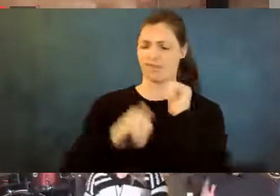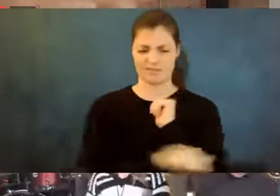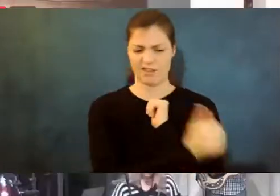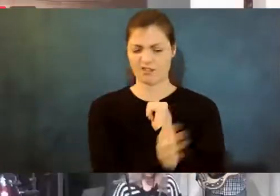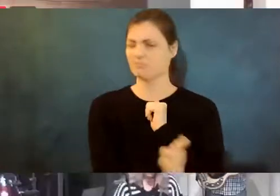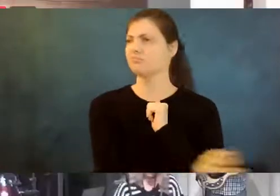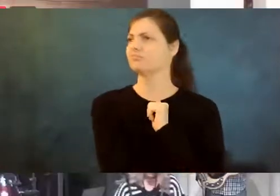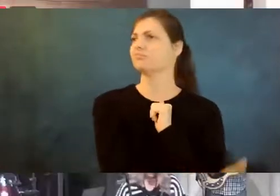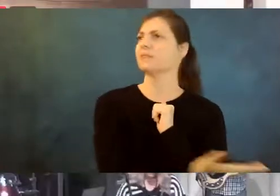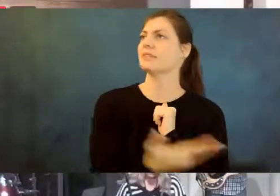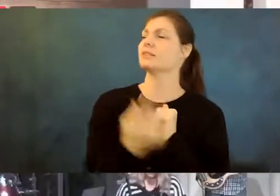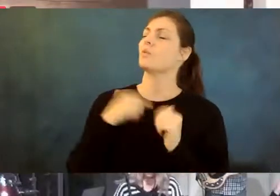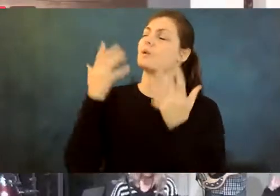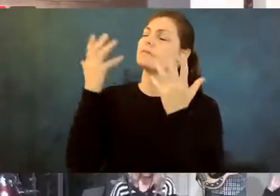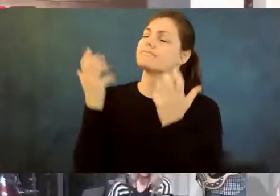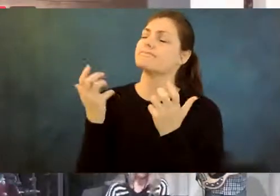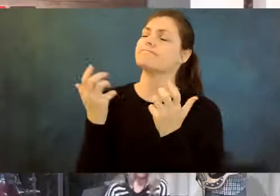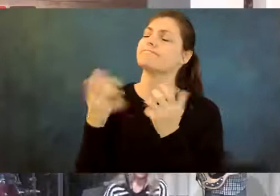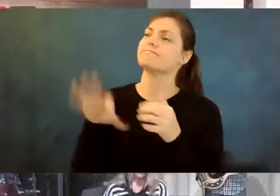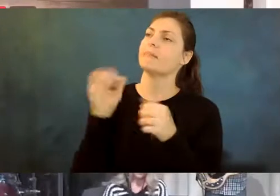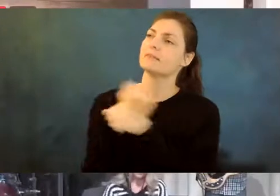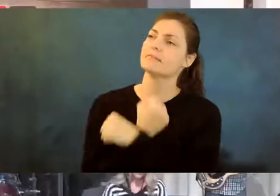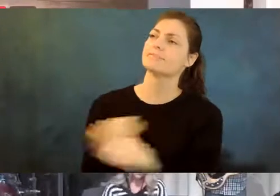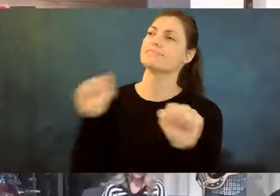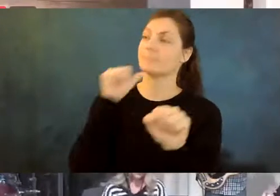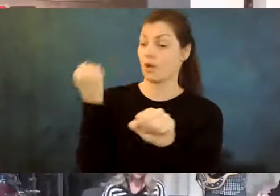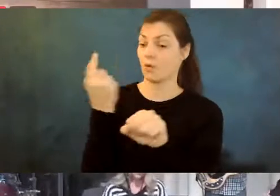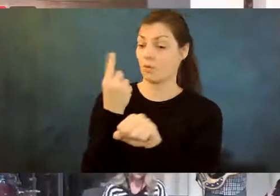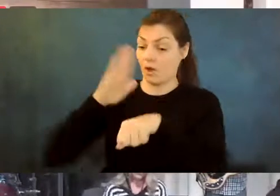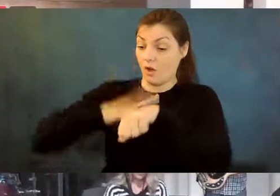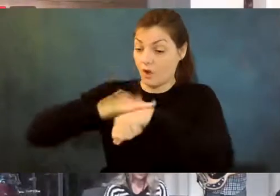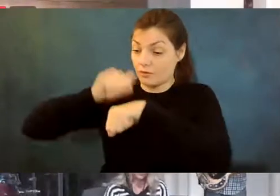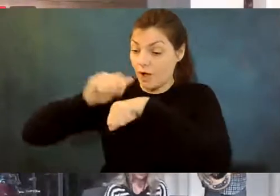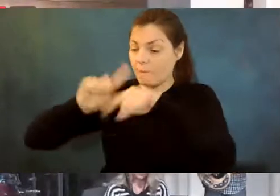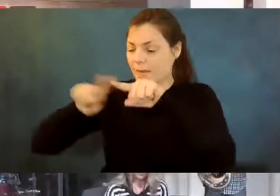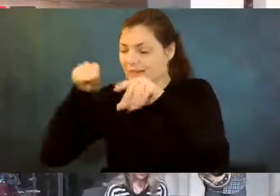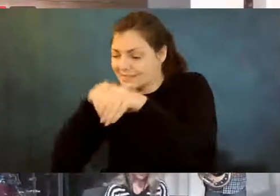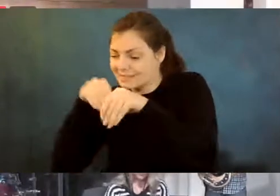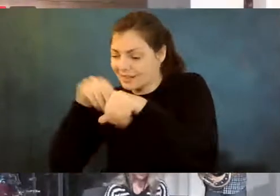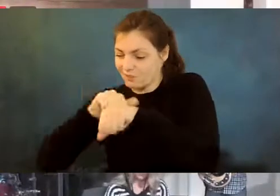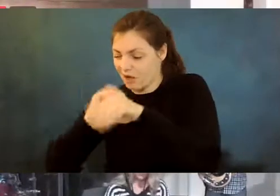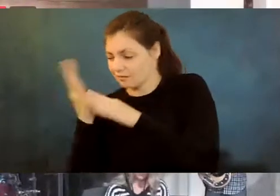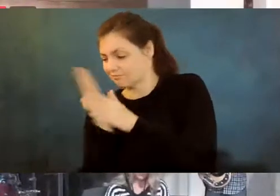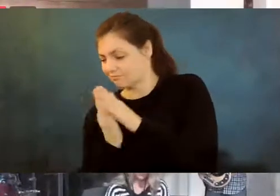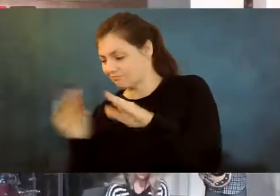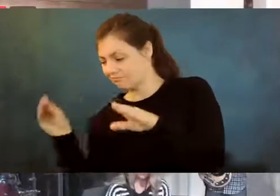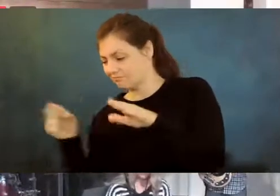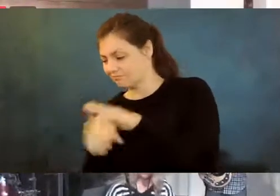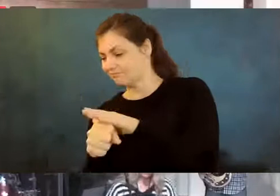We choose, Lord, to find refuge, not just on the rock, but in the cleft of the rock. There is no other way,